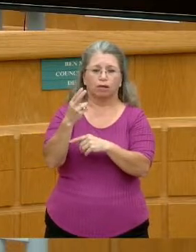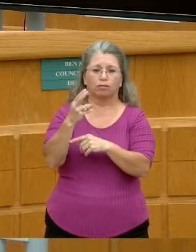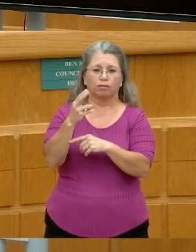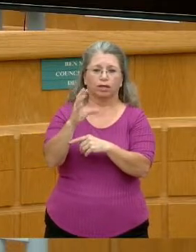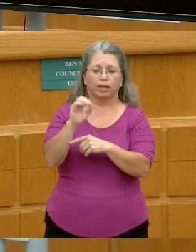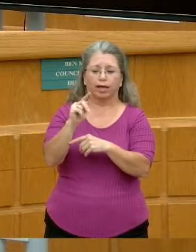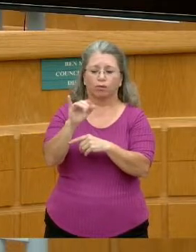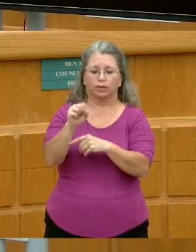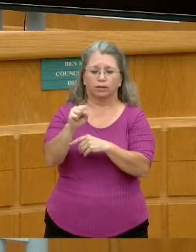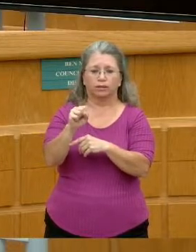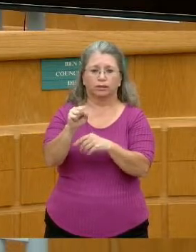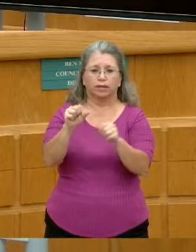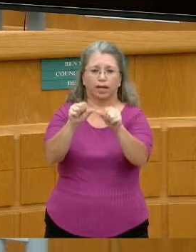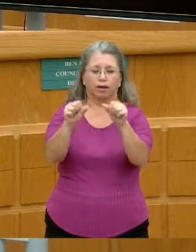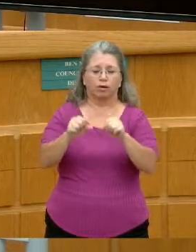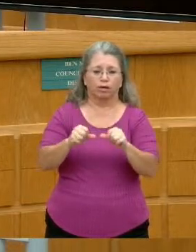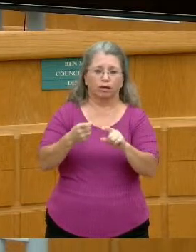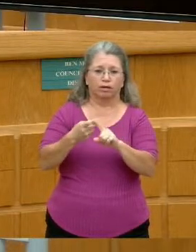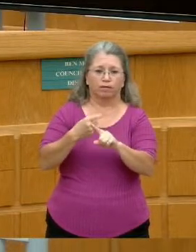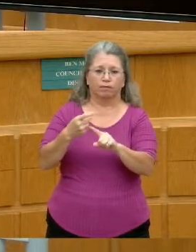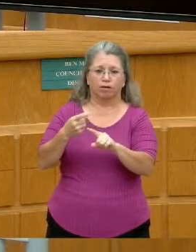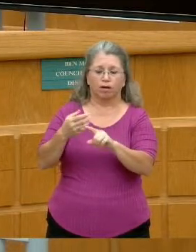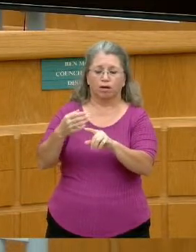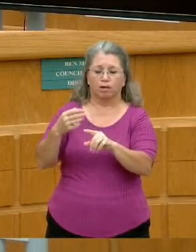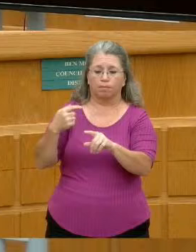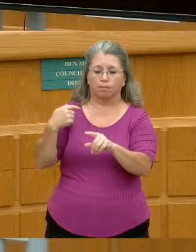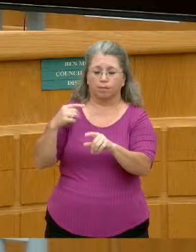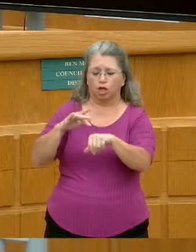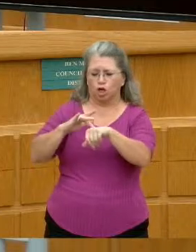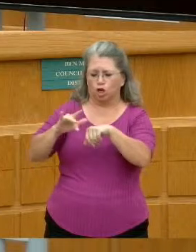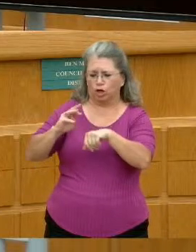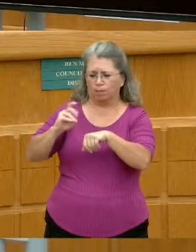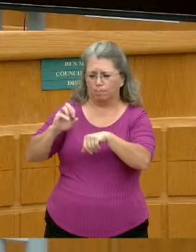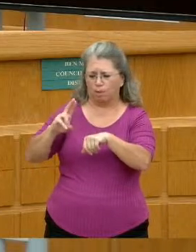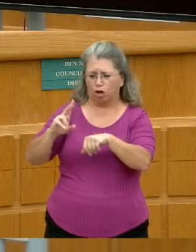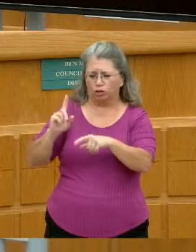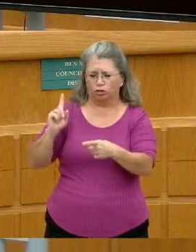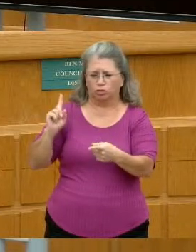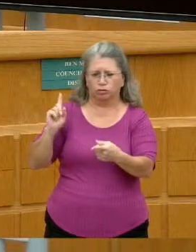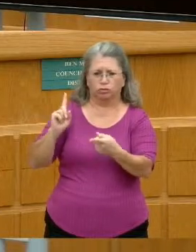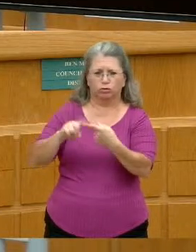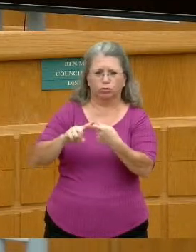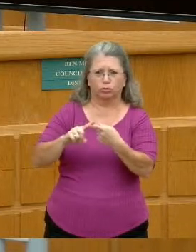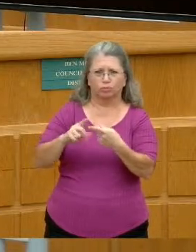time, from early March all the way through about 2 days ago.